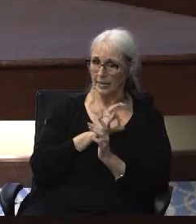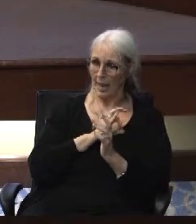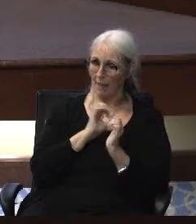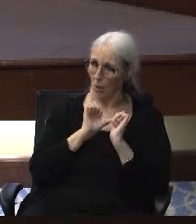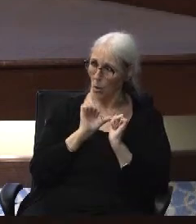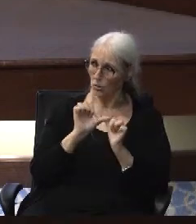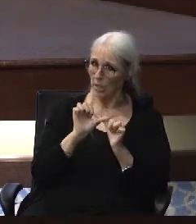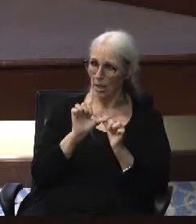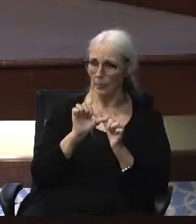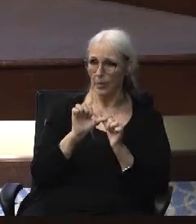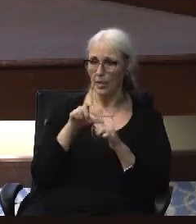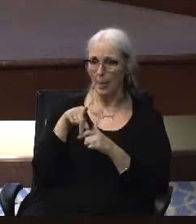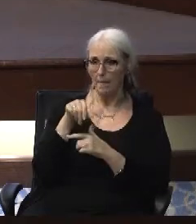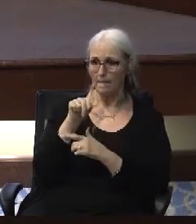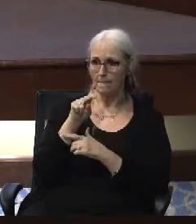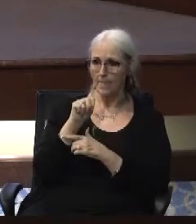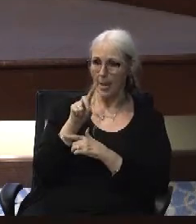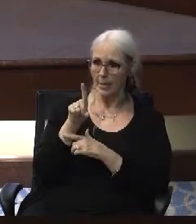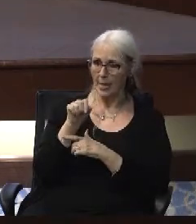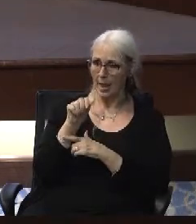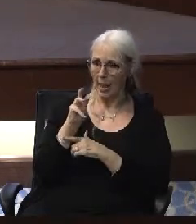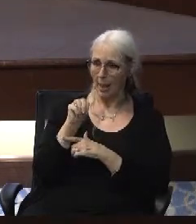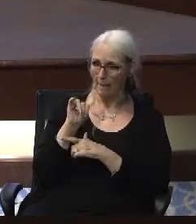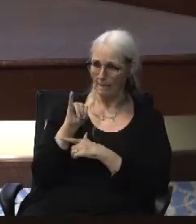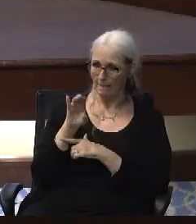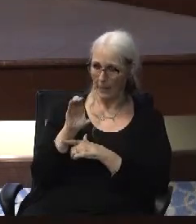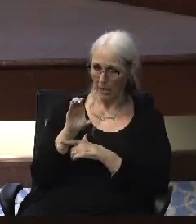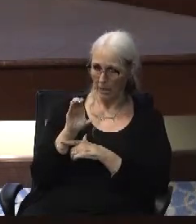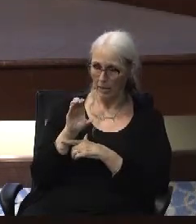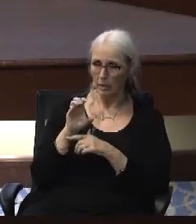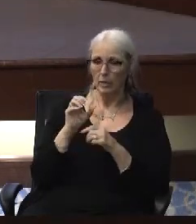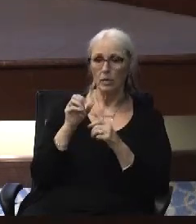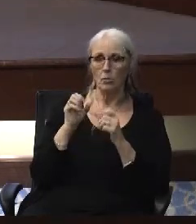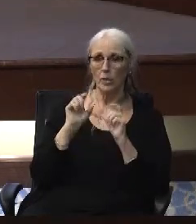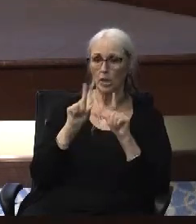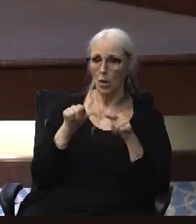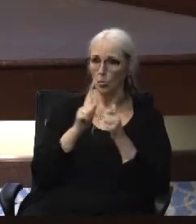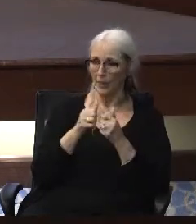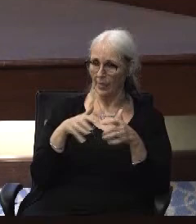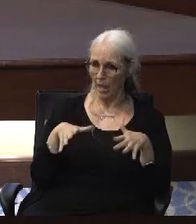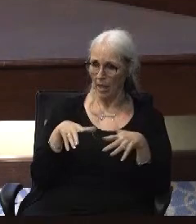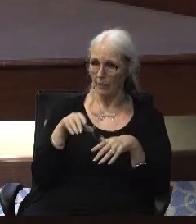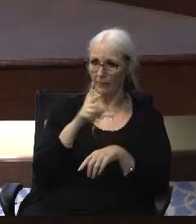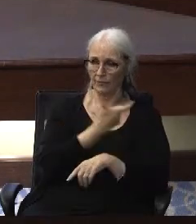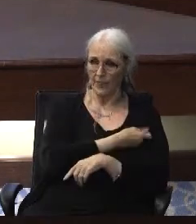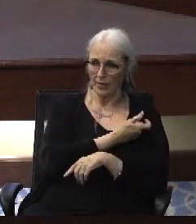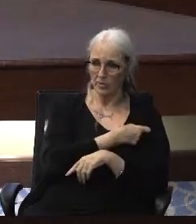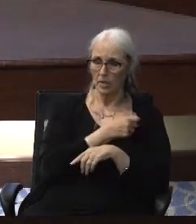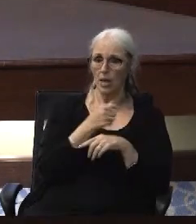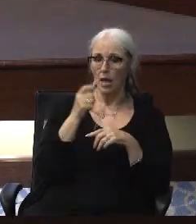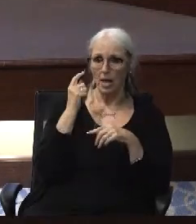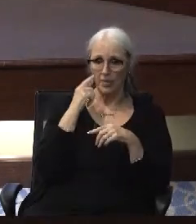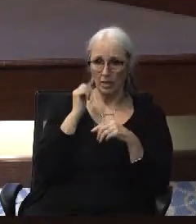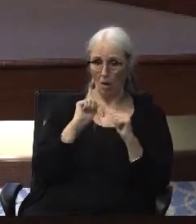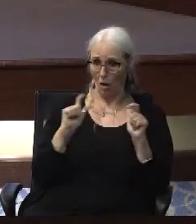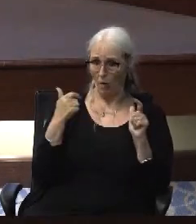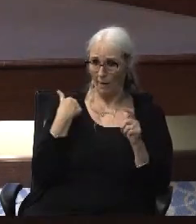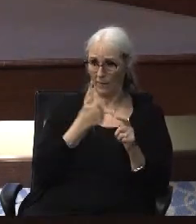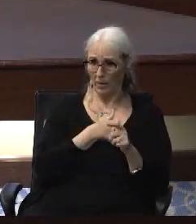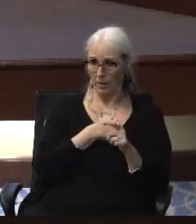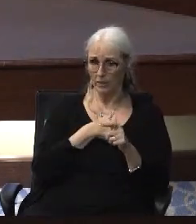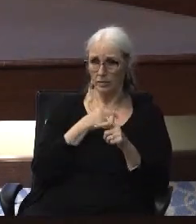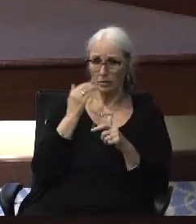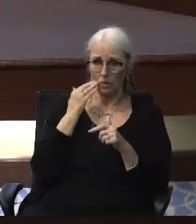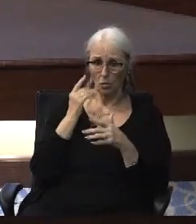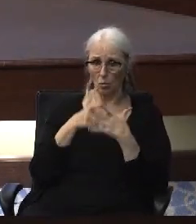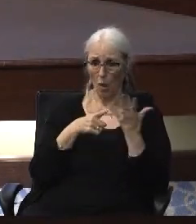this pandemic. I think last year when we were going through this without the vaccine, we had some, I think all of us were very uneasy what's going to